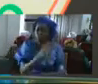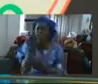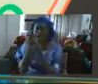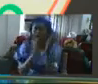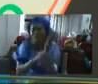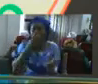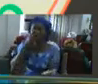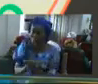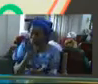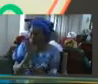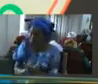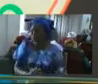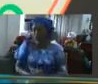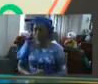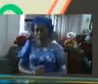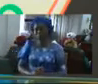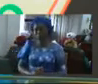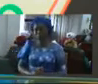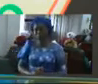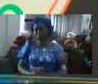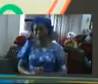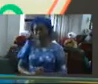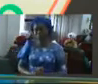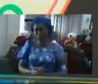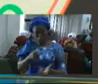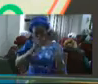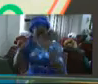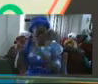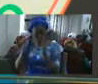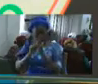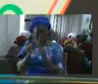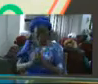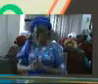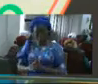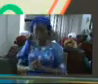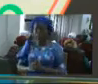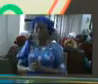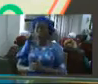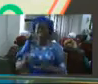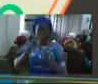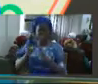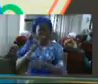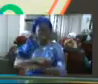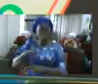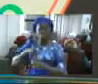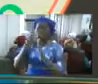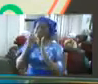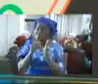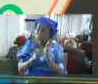anyway. I mean, you come to the convention, you know every day we mention the names of those who are